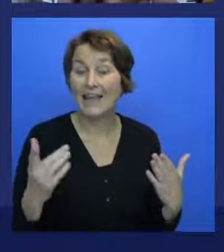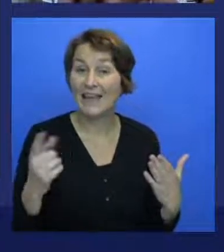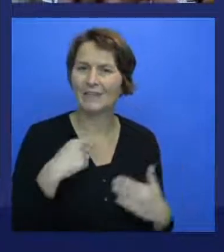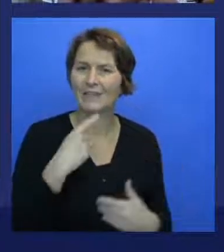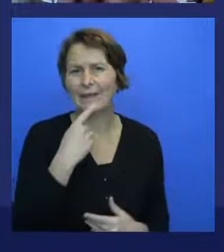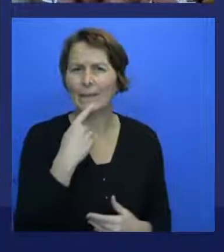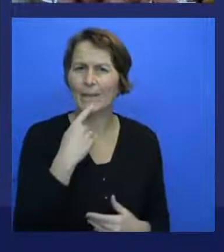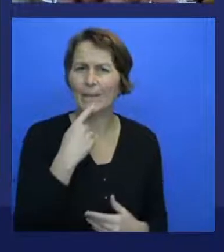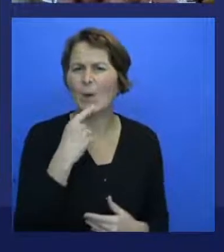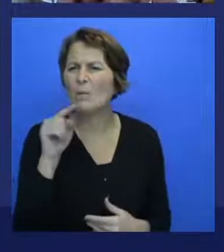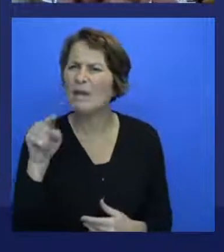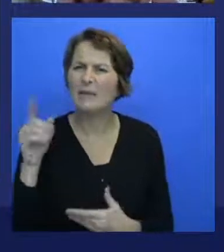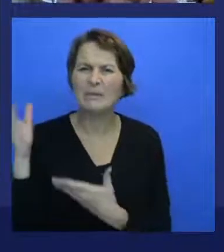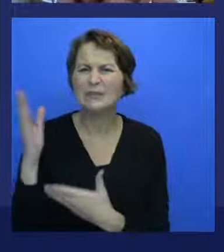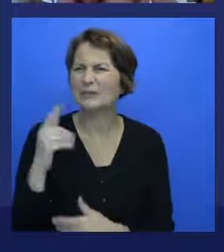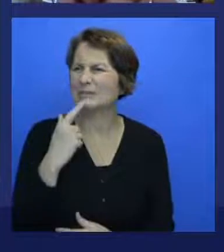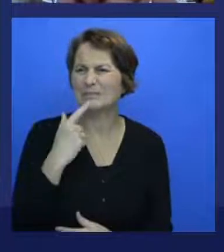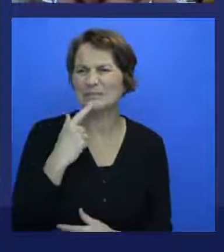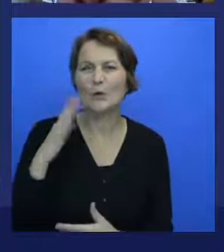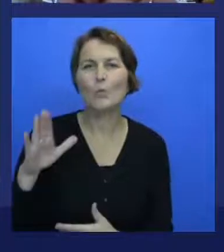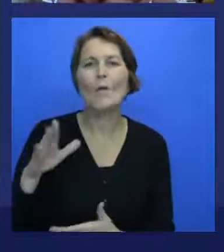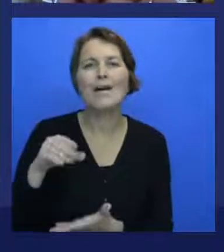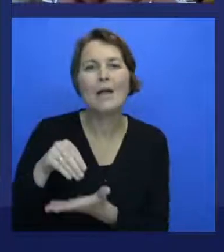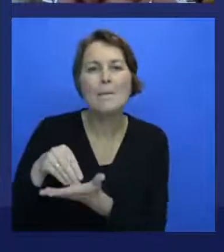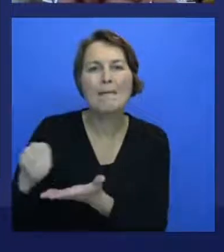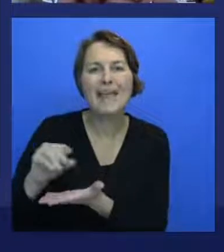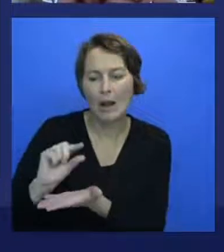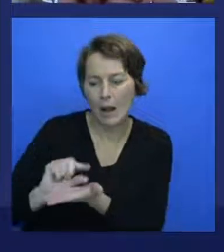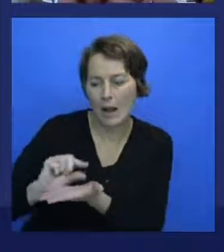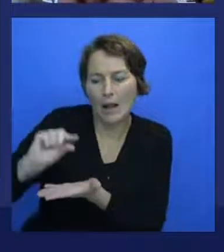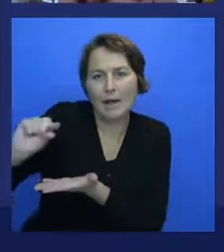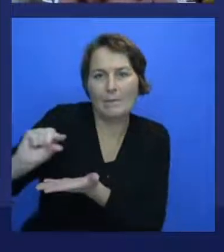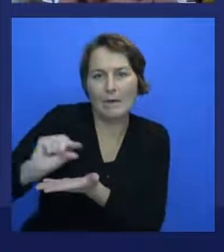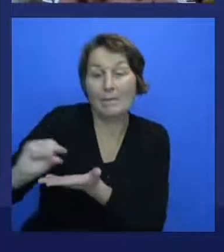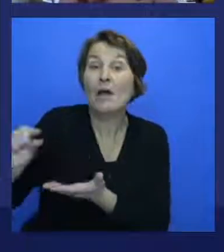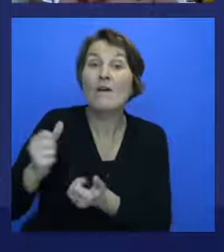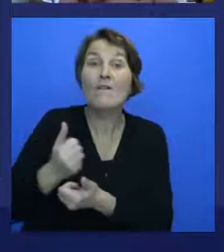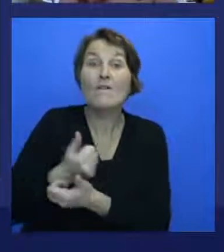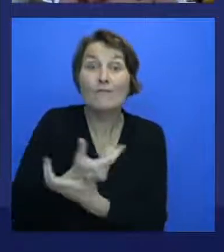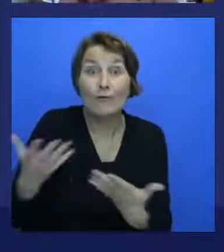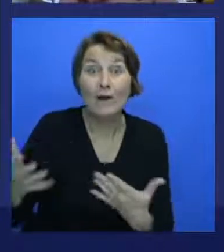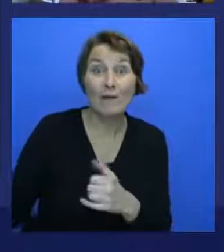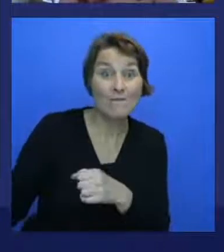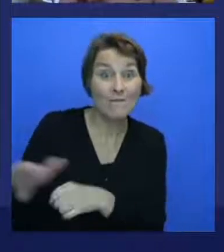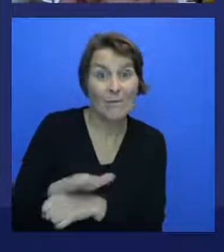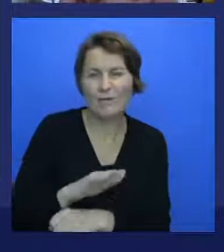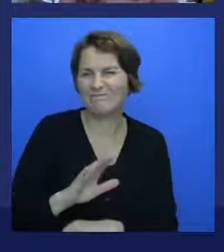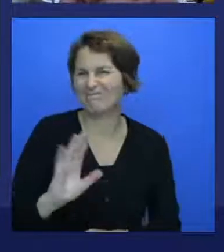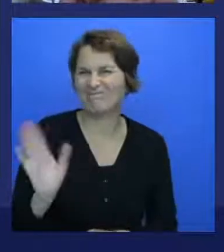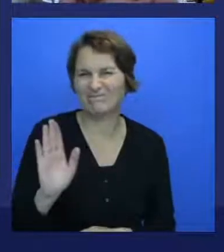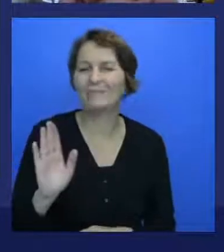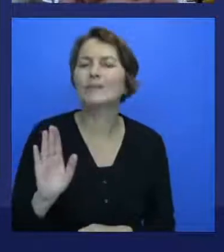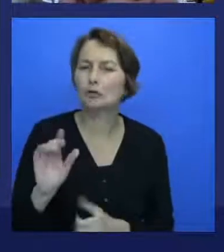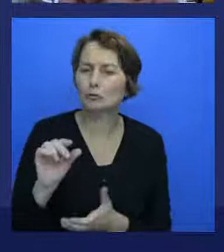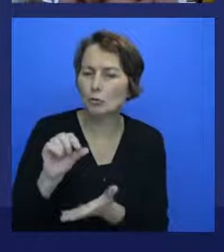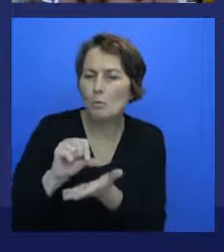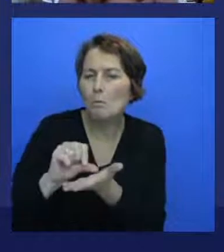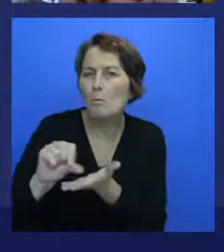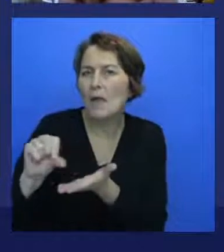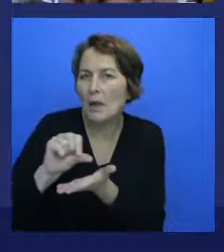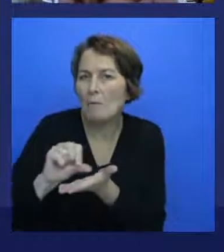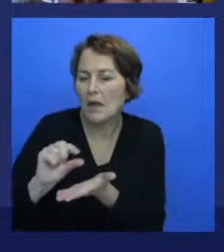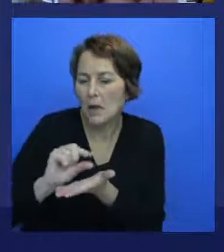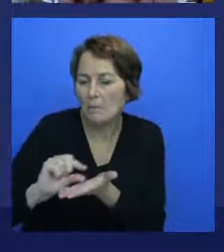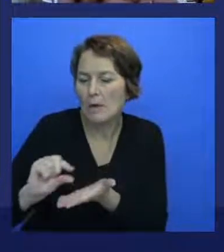that service, but it is not completely free because there are other costs associated